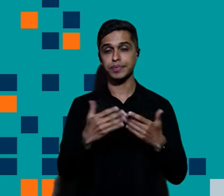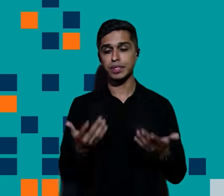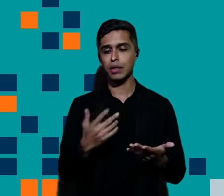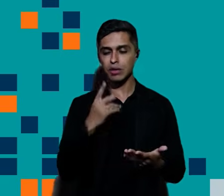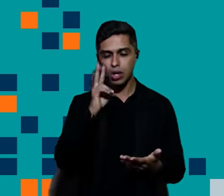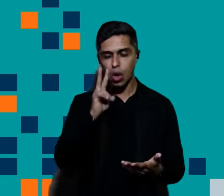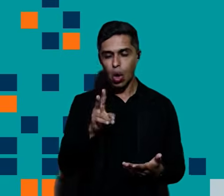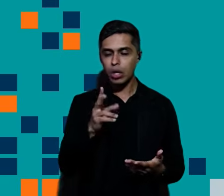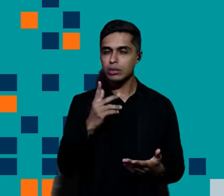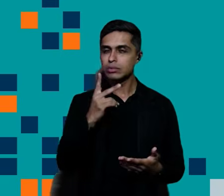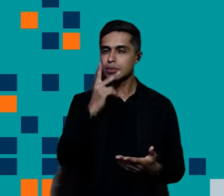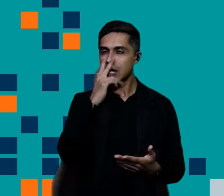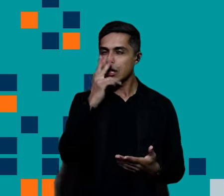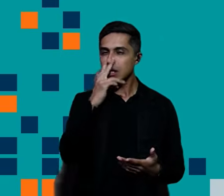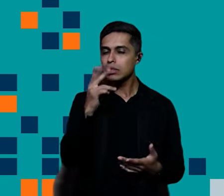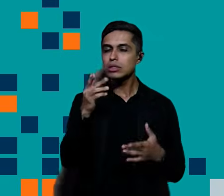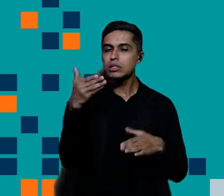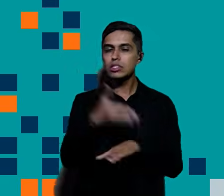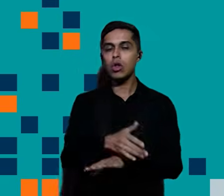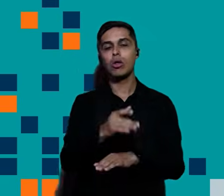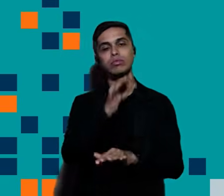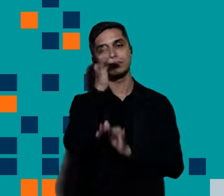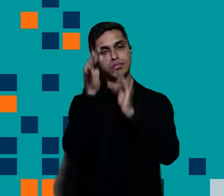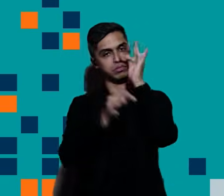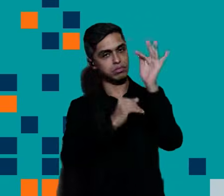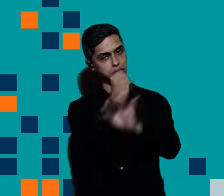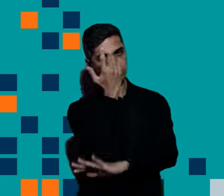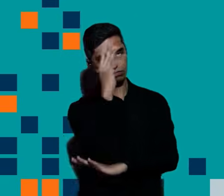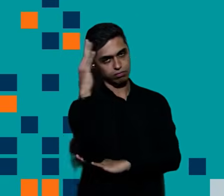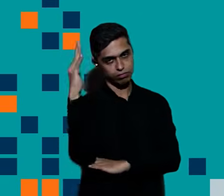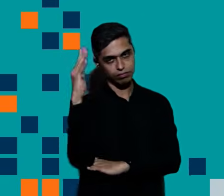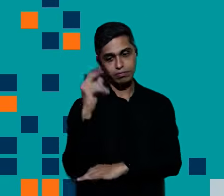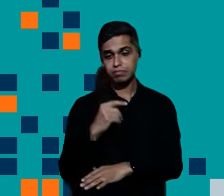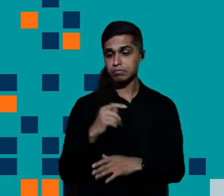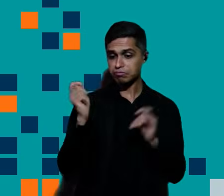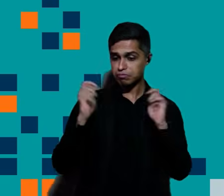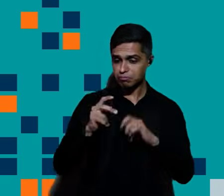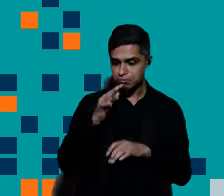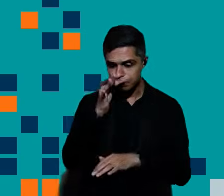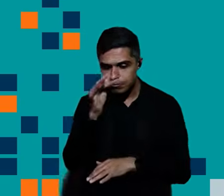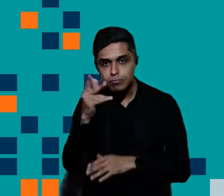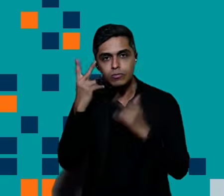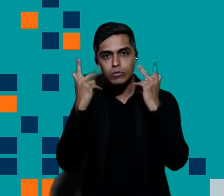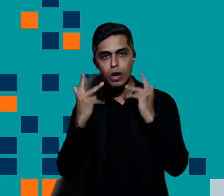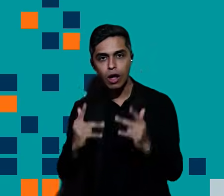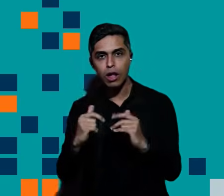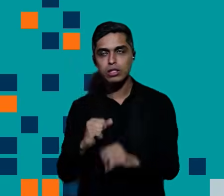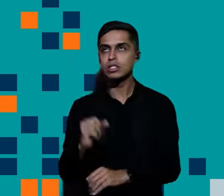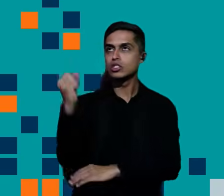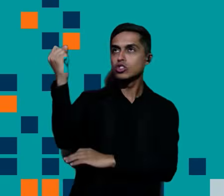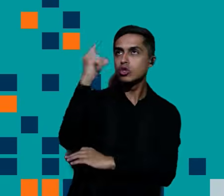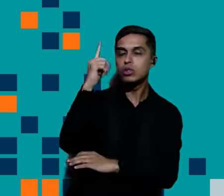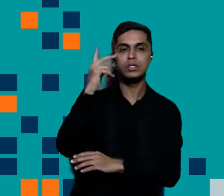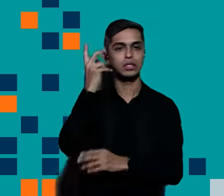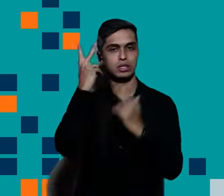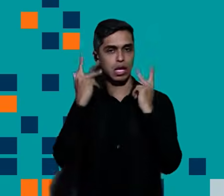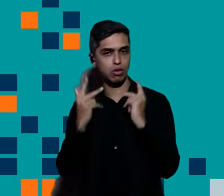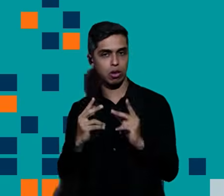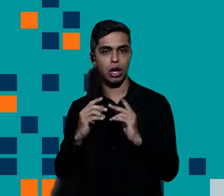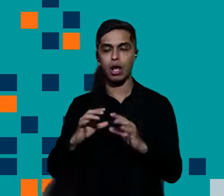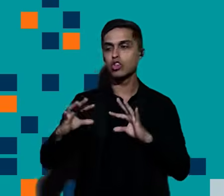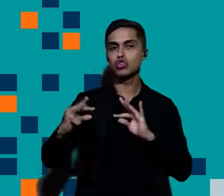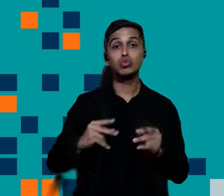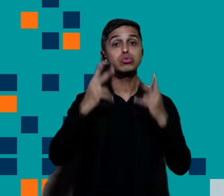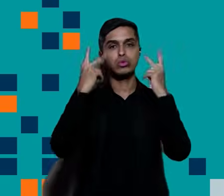a tree-lined garden. You can see natural plants, natural light, natural material, and natural forms,